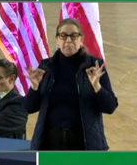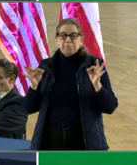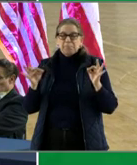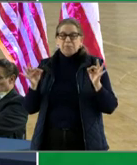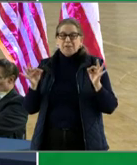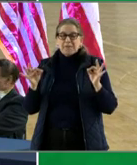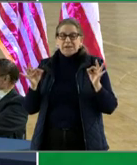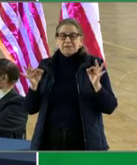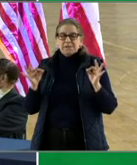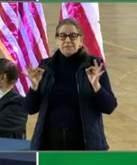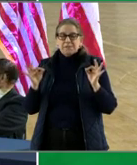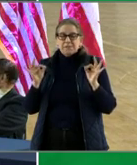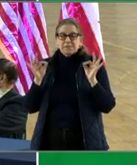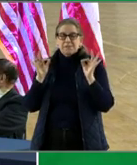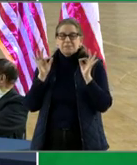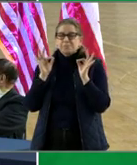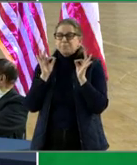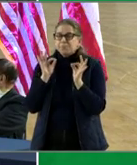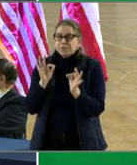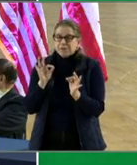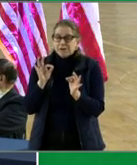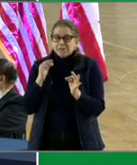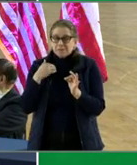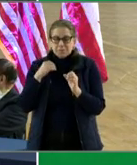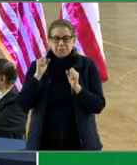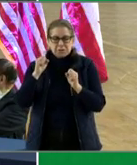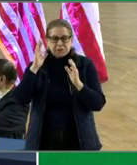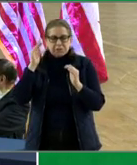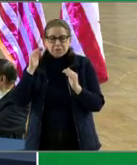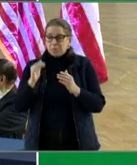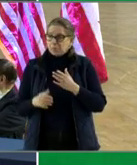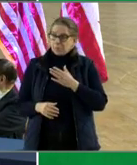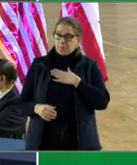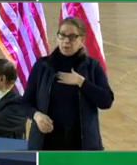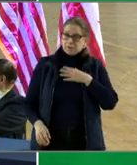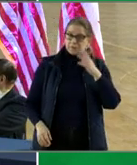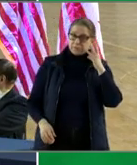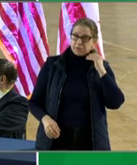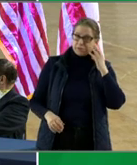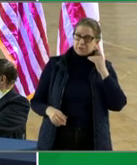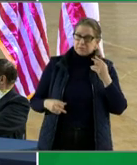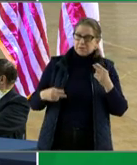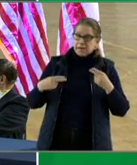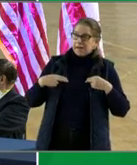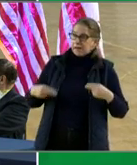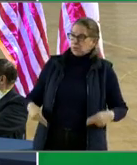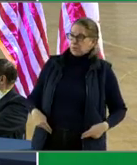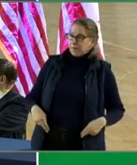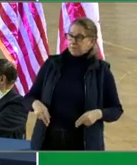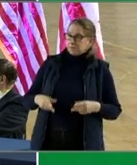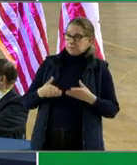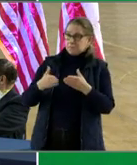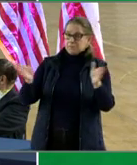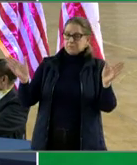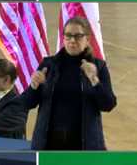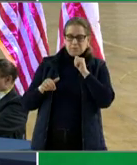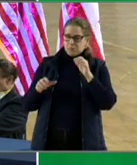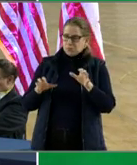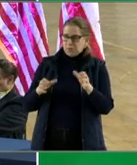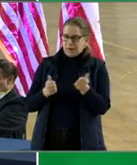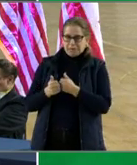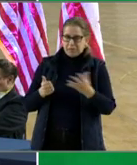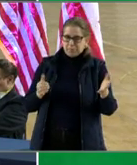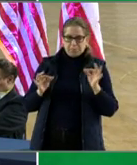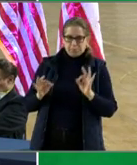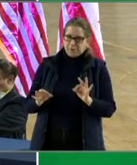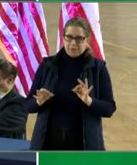expect. My experience with human beings is that we don't do everything perfectly. And our model accounts for